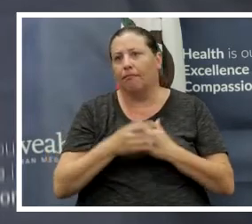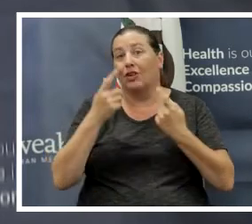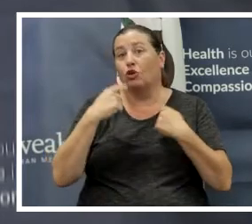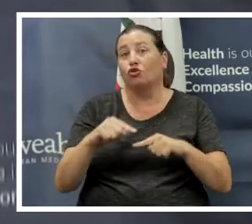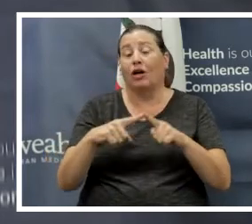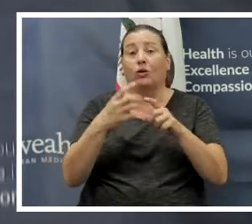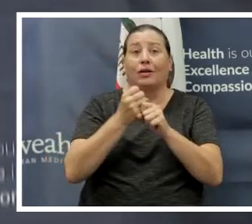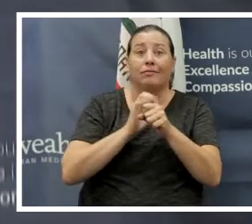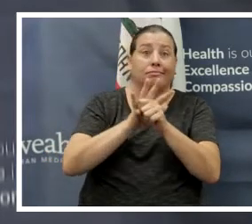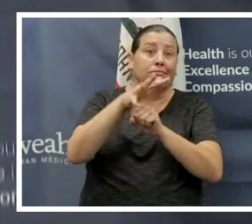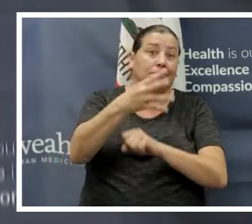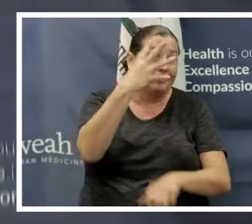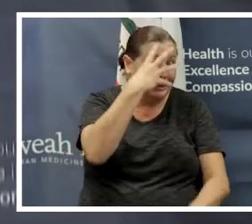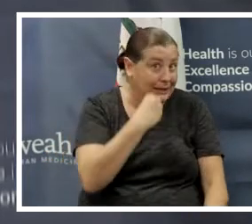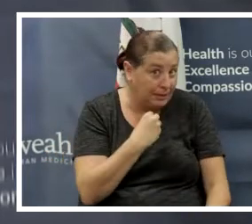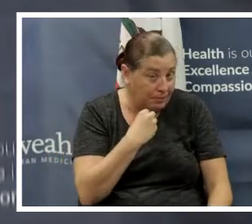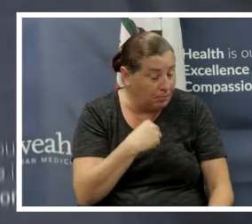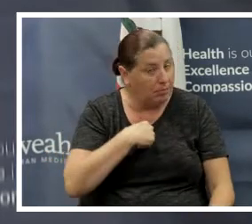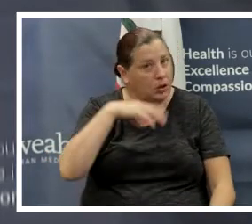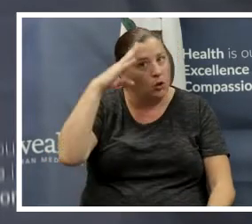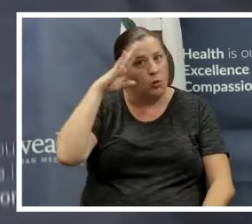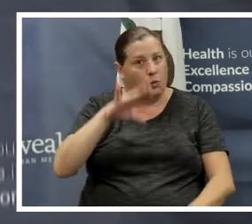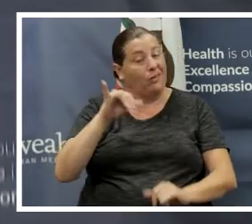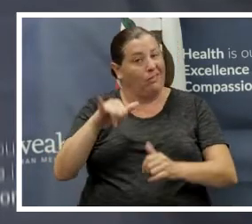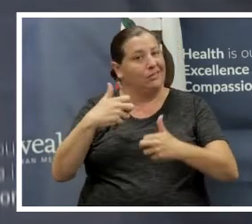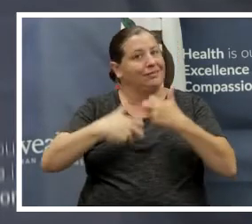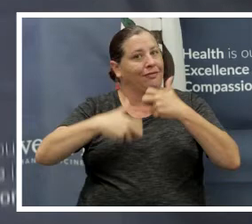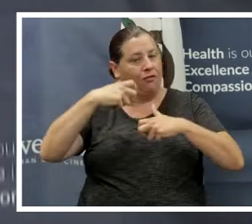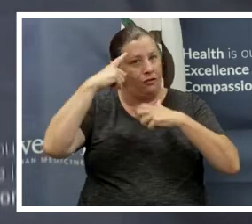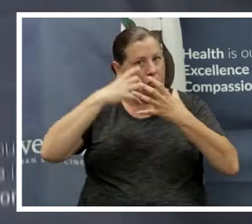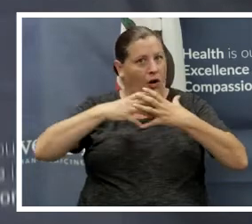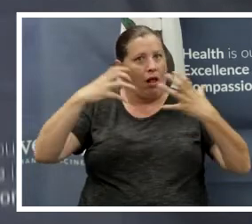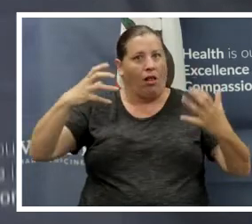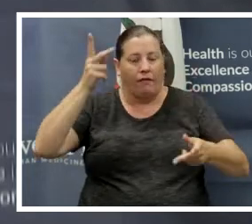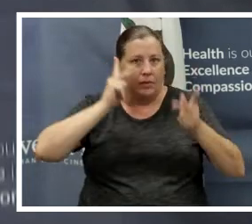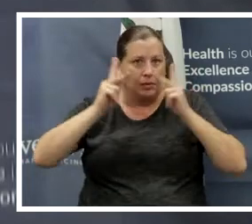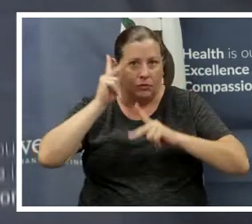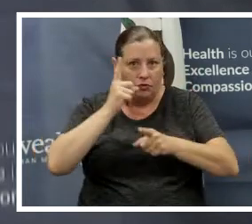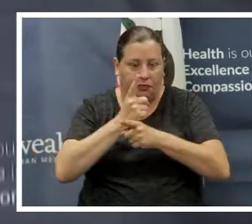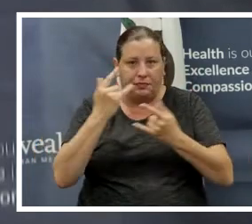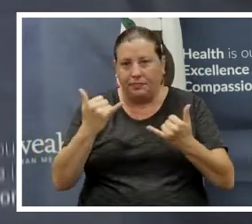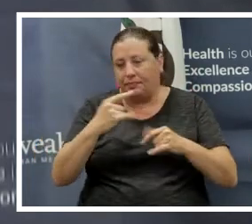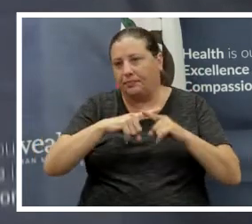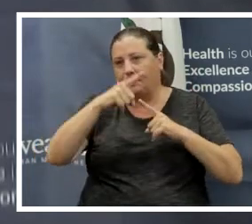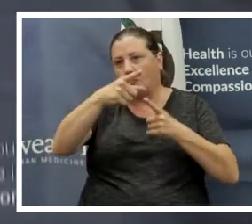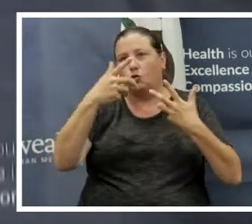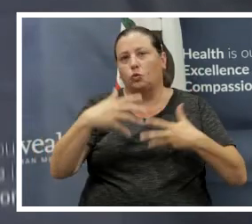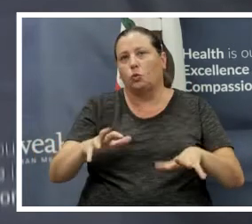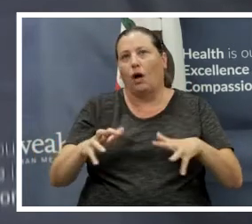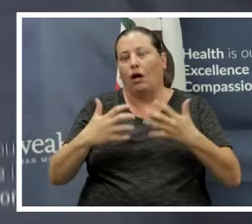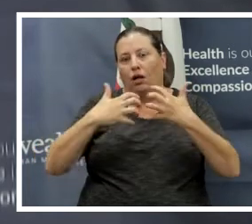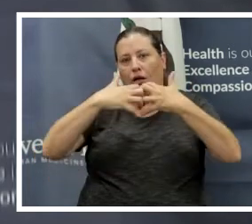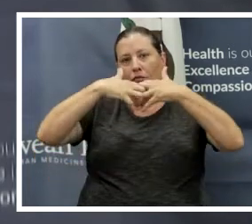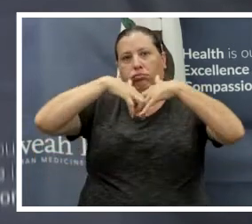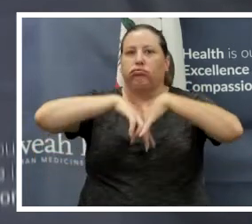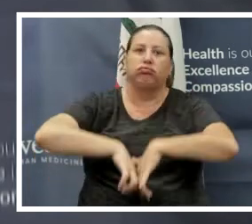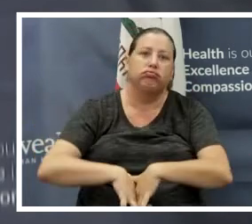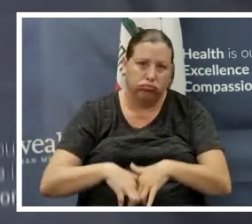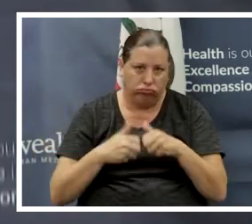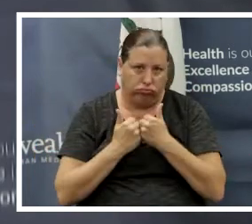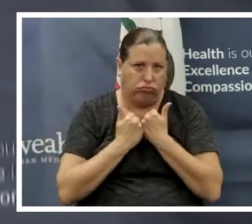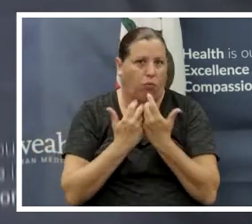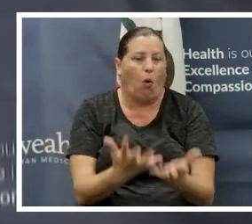sleep. And I know that's difficult for a lot of people right now, but you don't want to let yourself get worn down. When you're worn